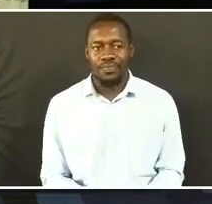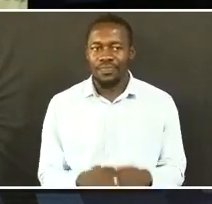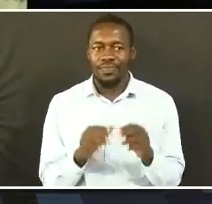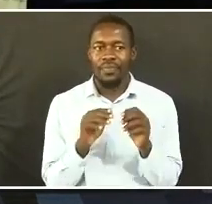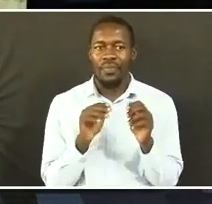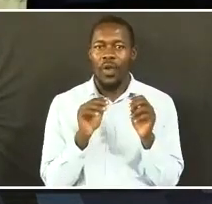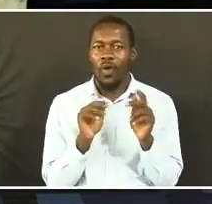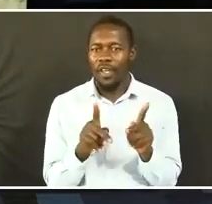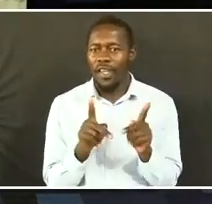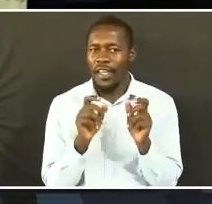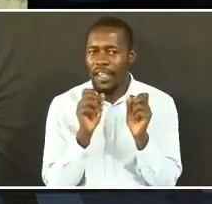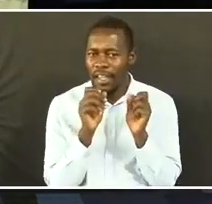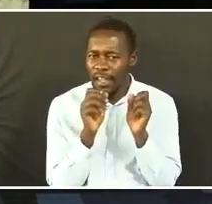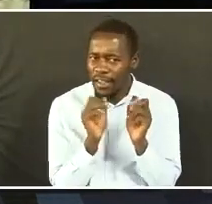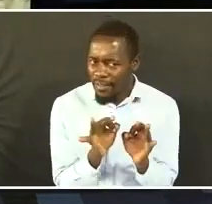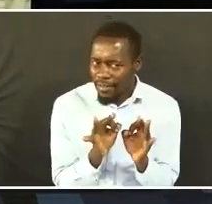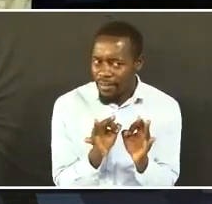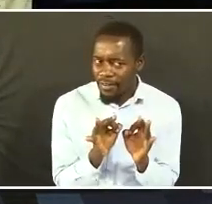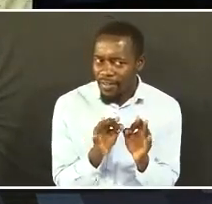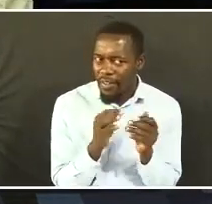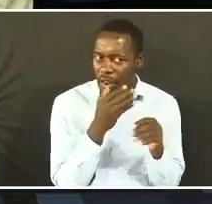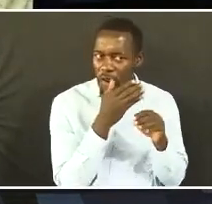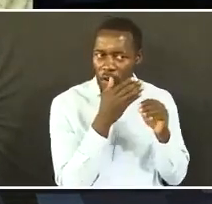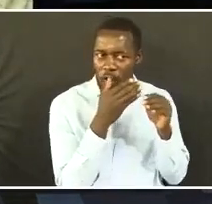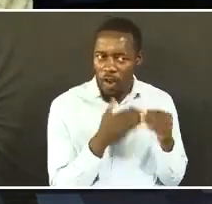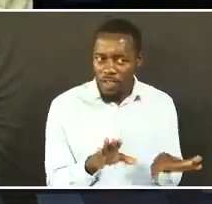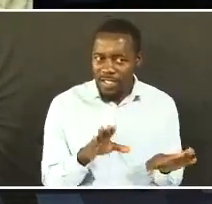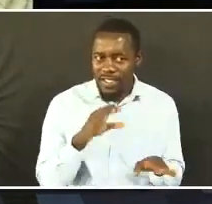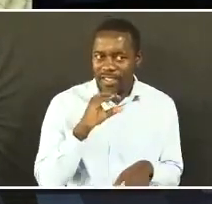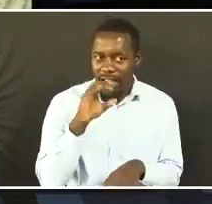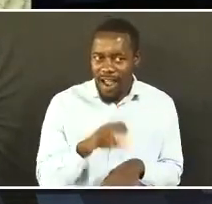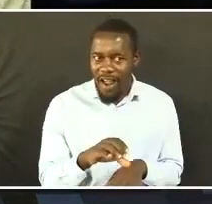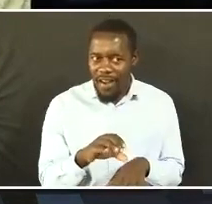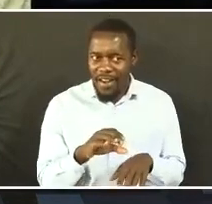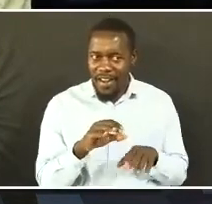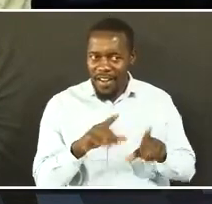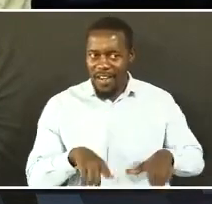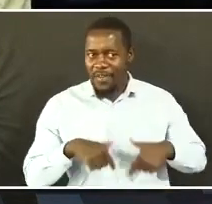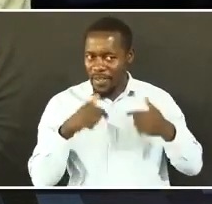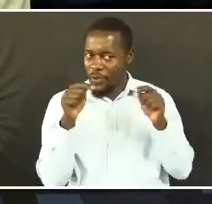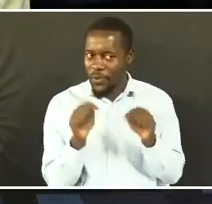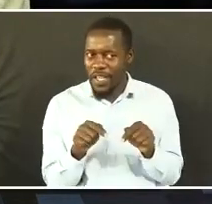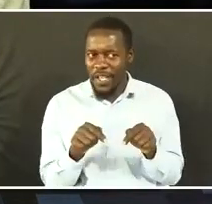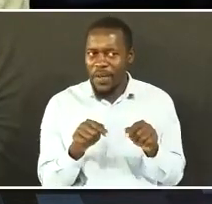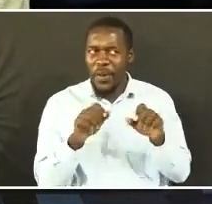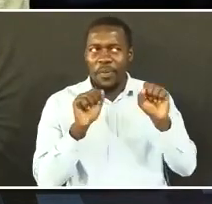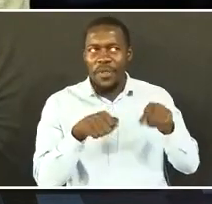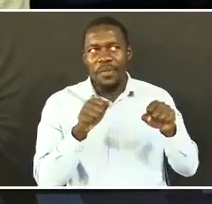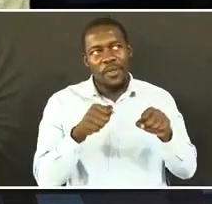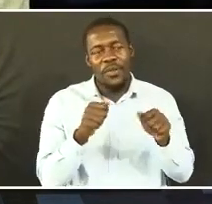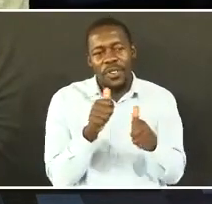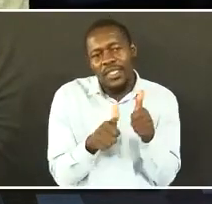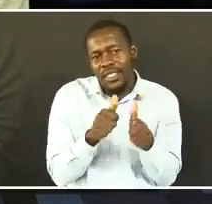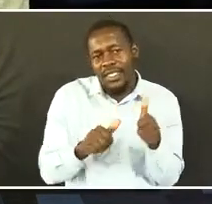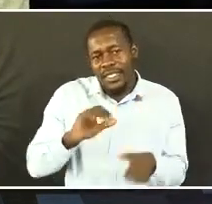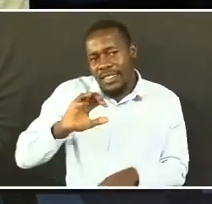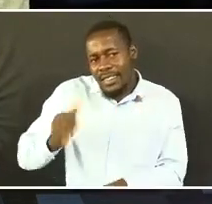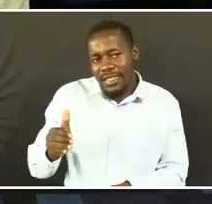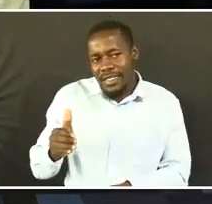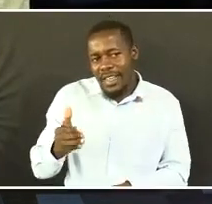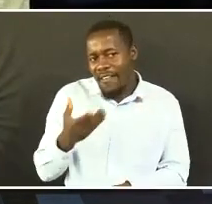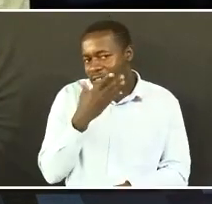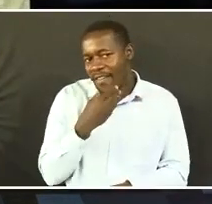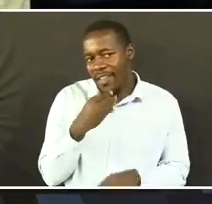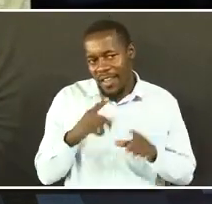in our world today, which city do you think his father was staying in? Which city? In